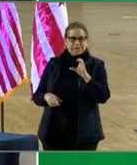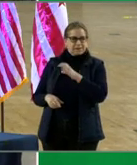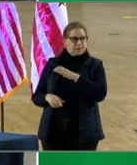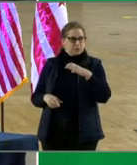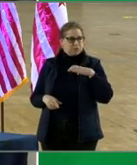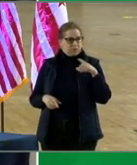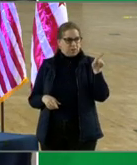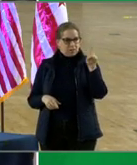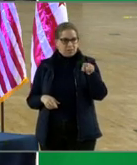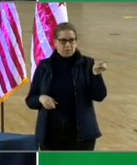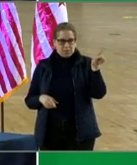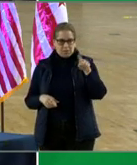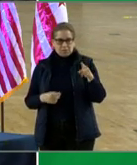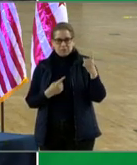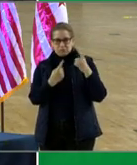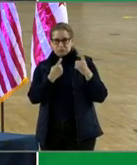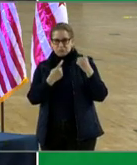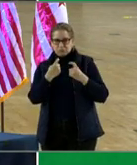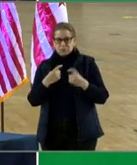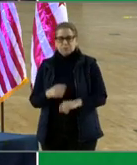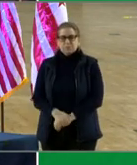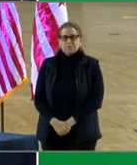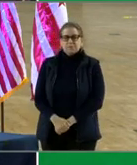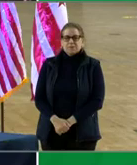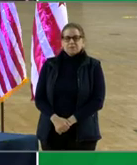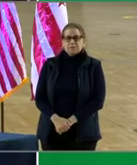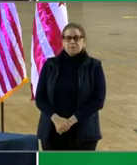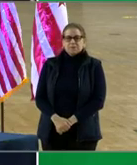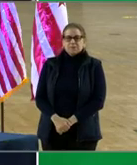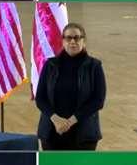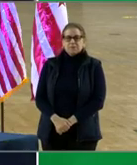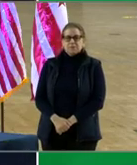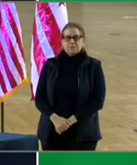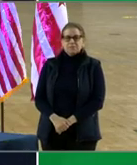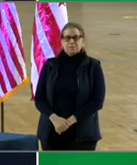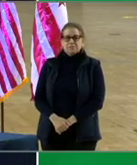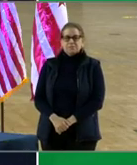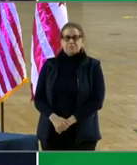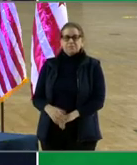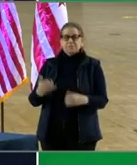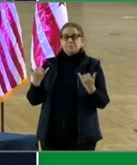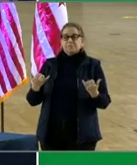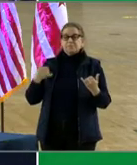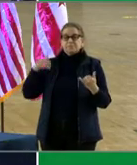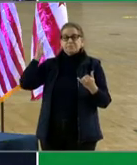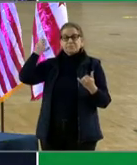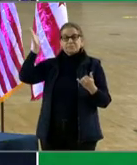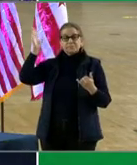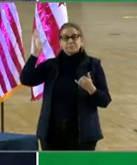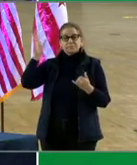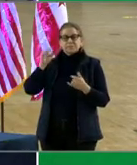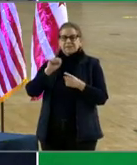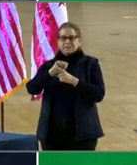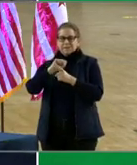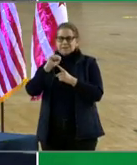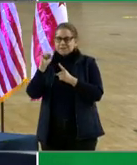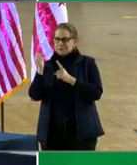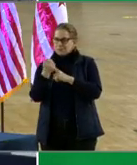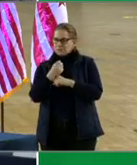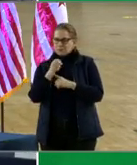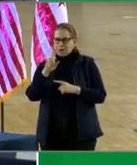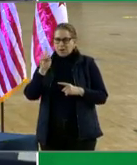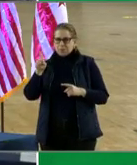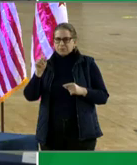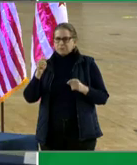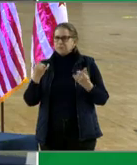to give you what we're calling kind of a situational update to let you know where we are in the